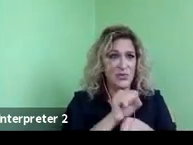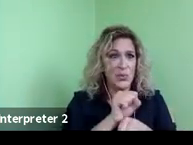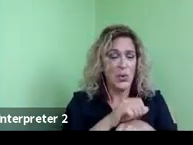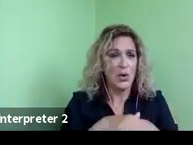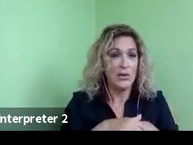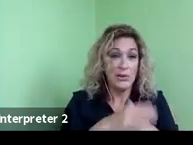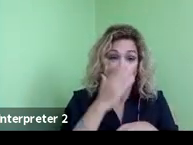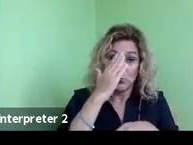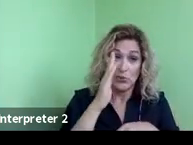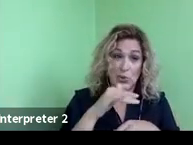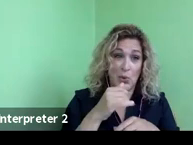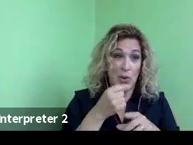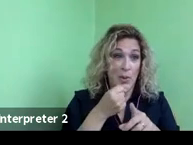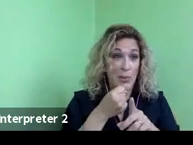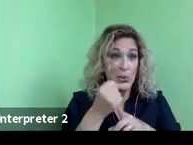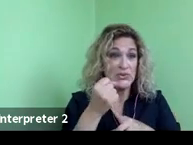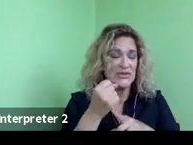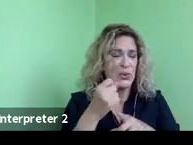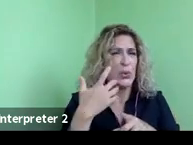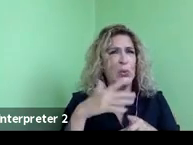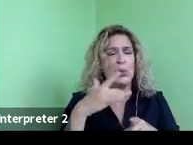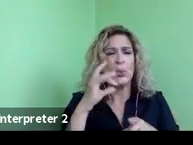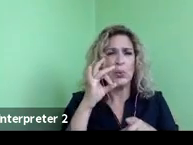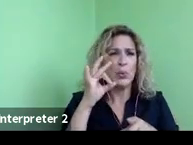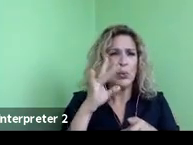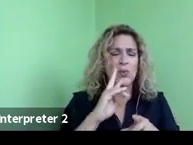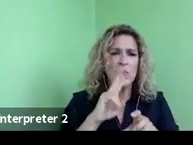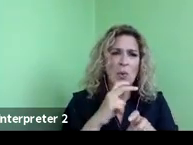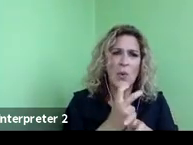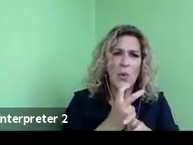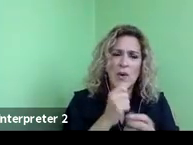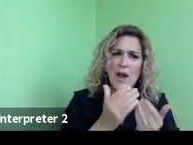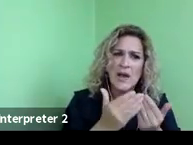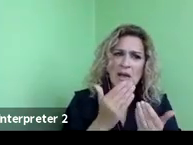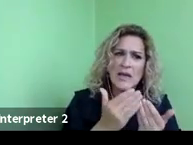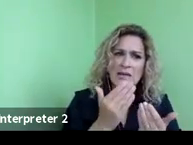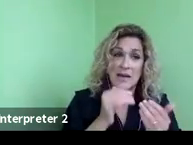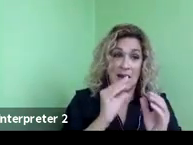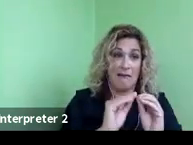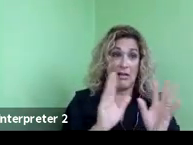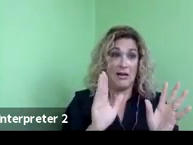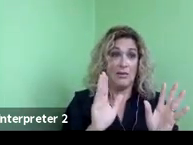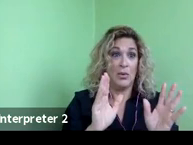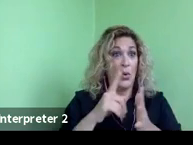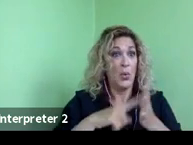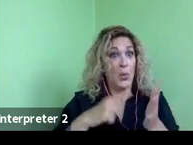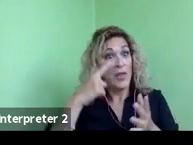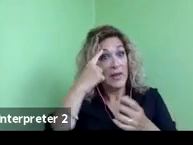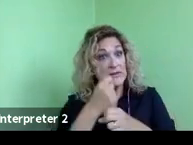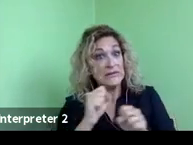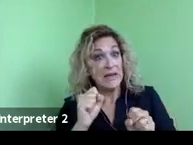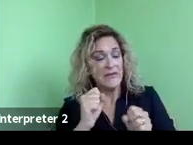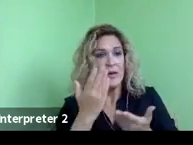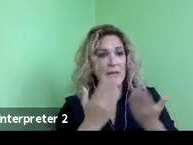complex, and what is safe for one person could be incredibly dangerous for another, right? There is no cookie